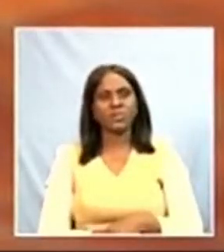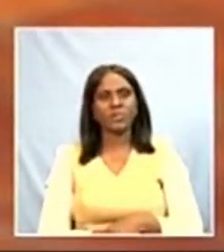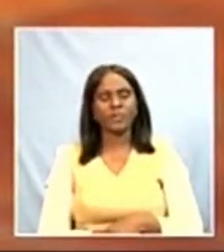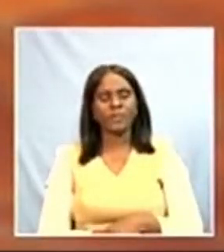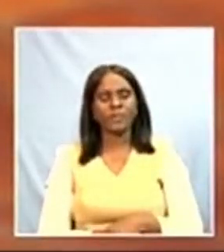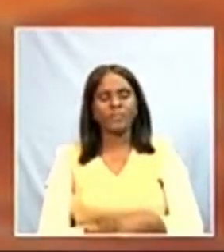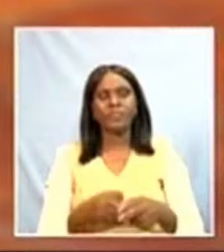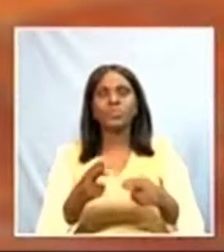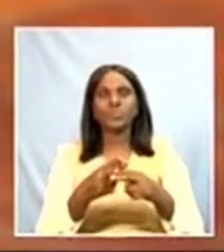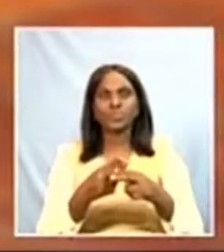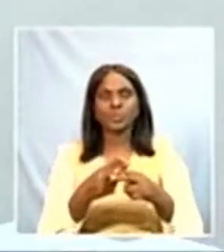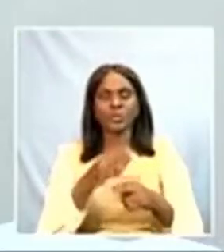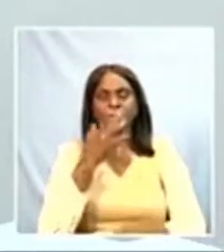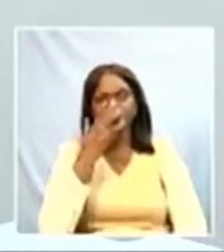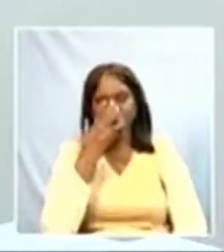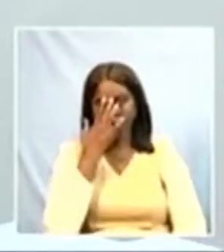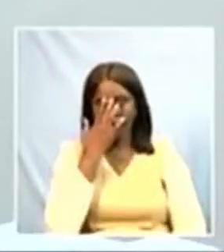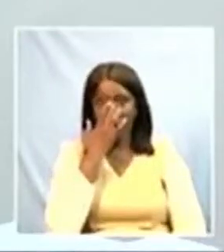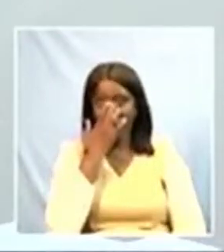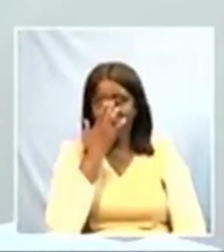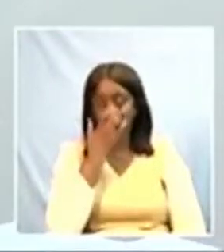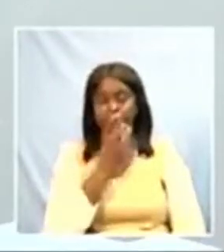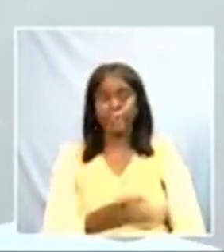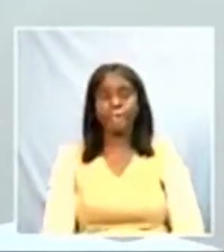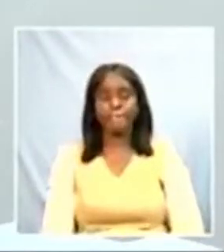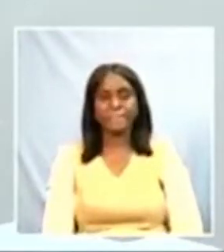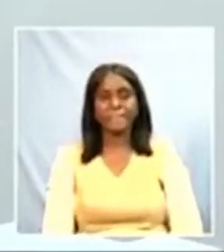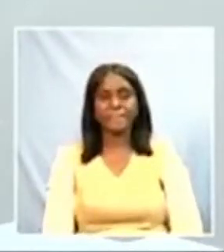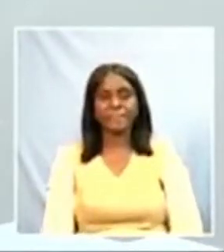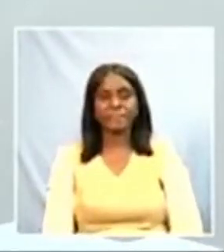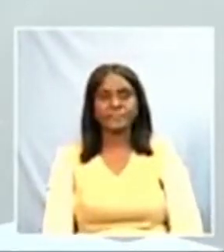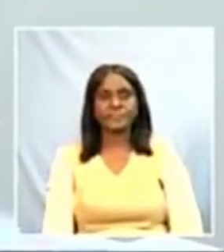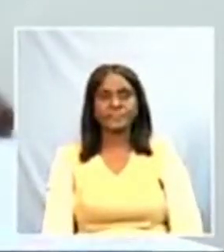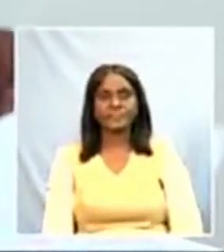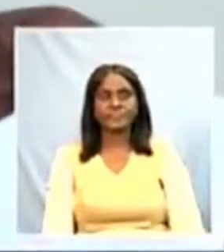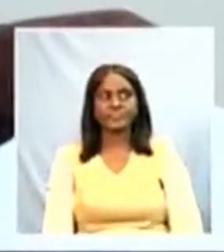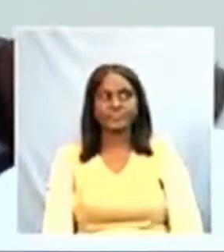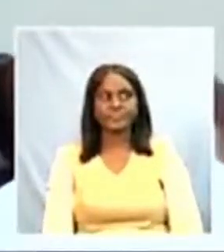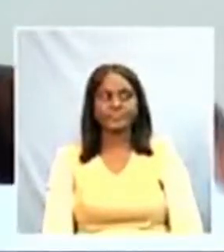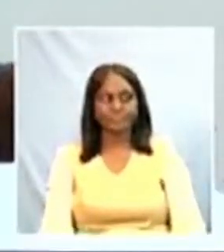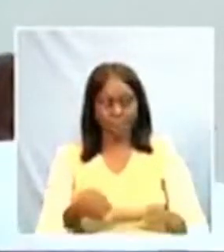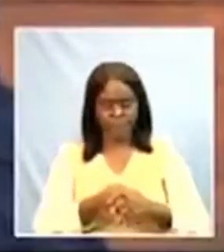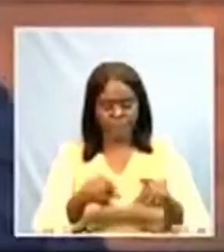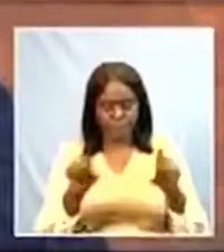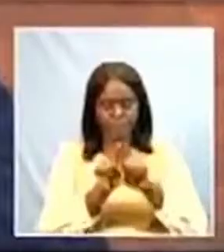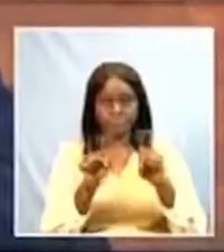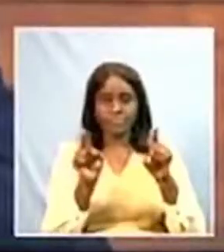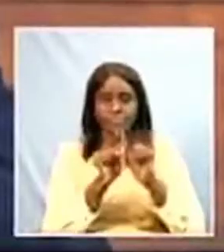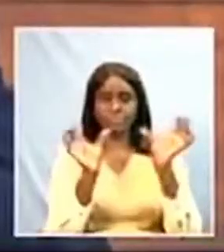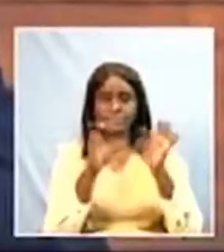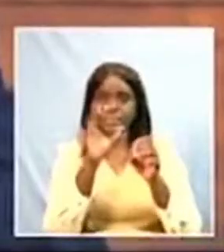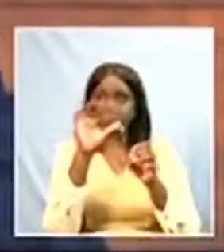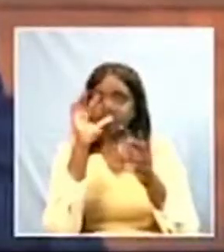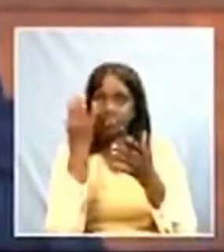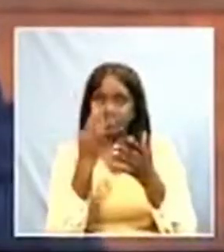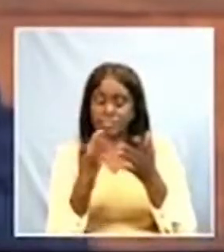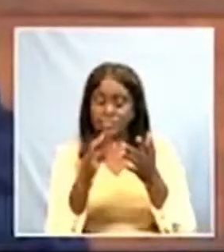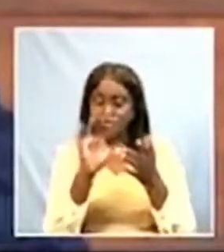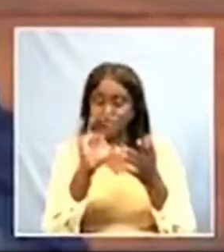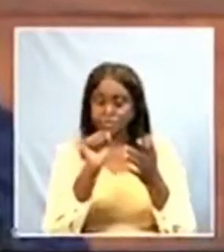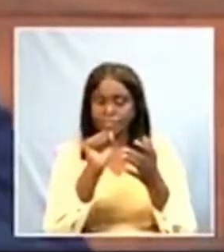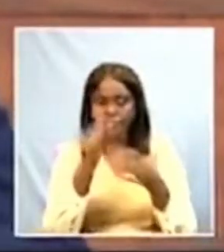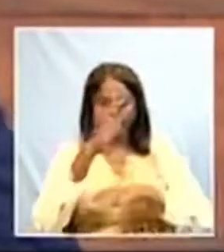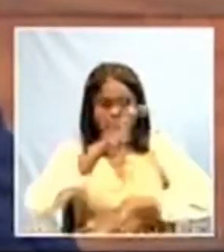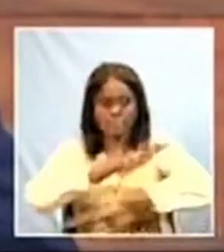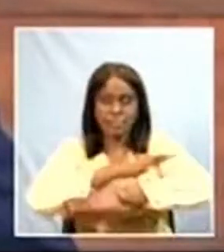A short one. Just a short one, just on where the council secretary is saying the desks